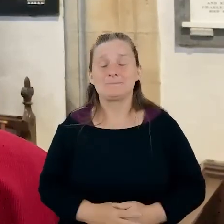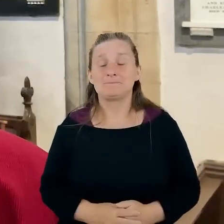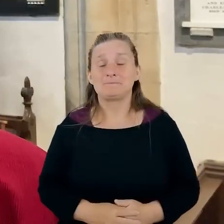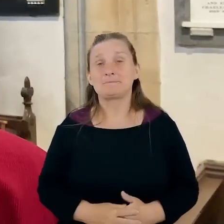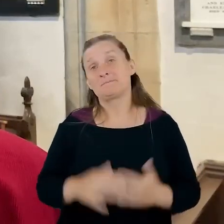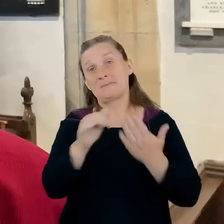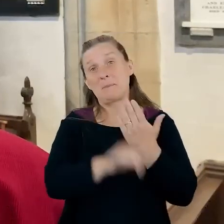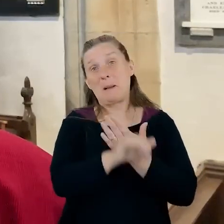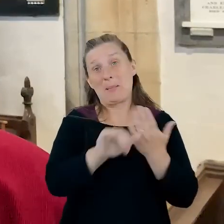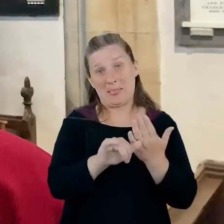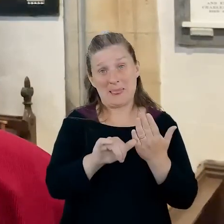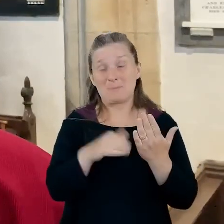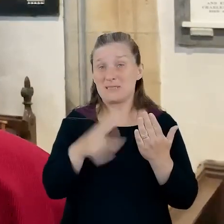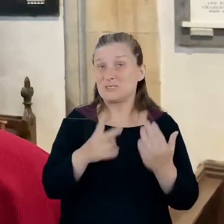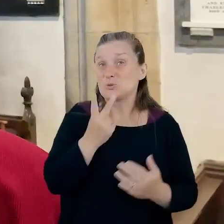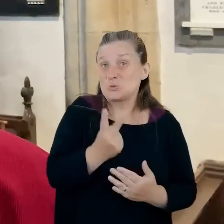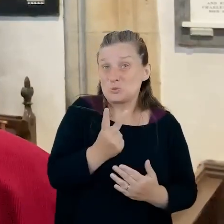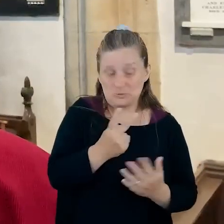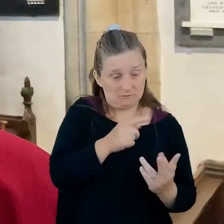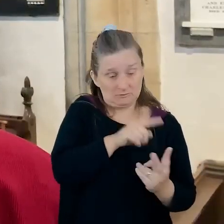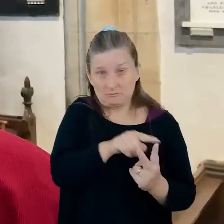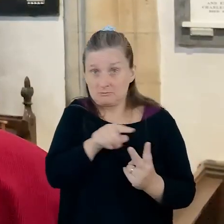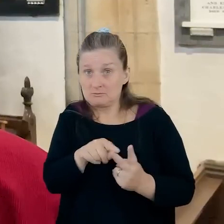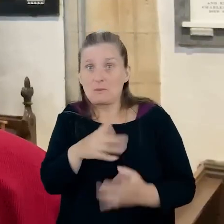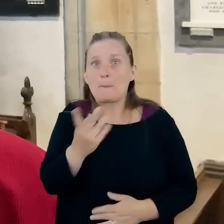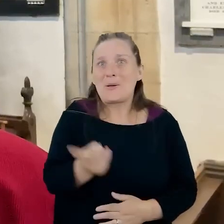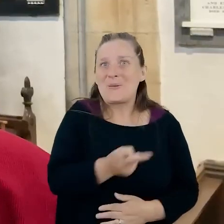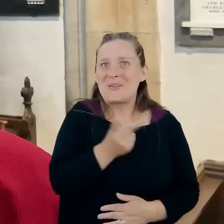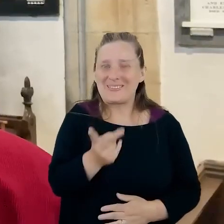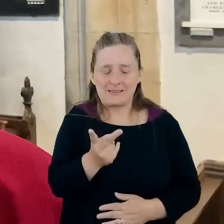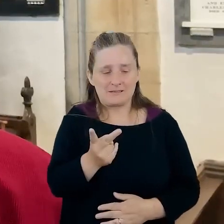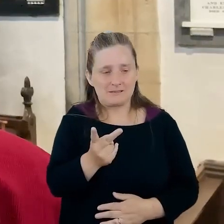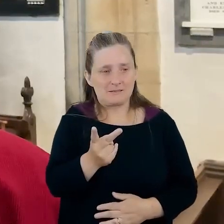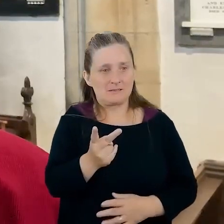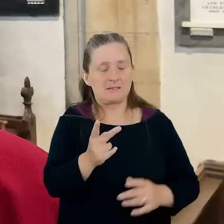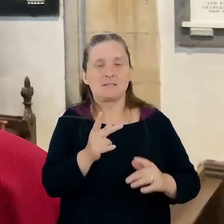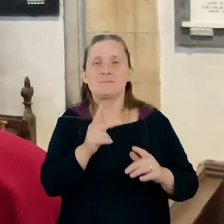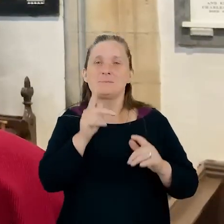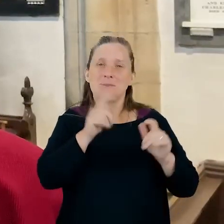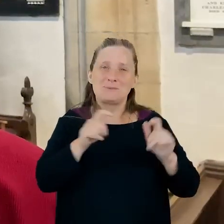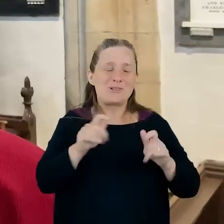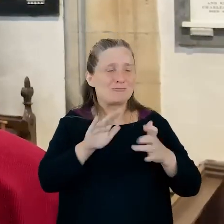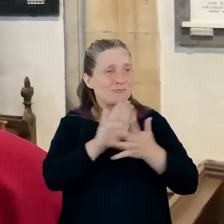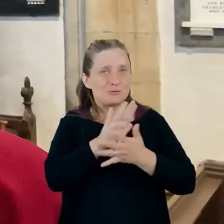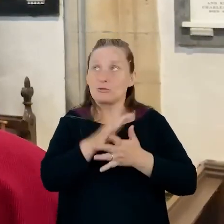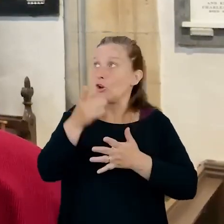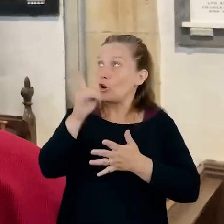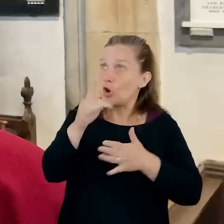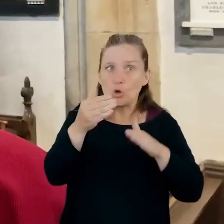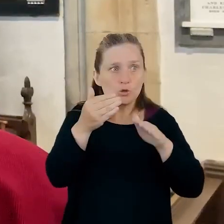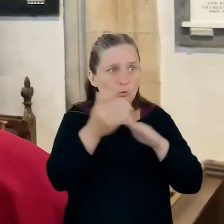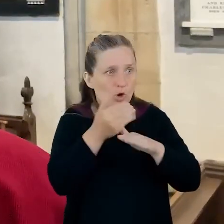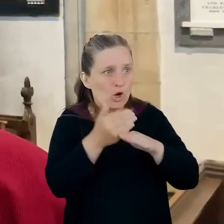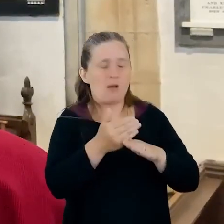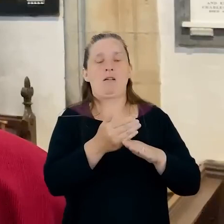The two readings we have today both speak about people who find themselves rejoicing at what God is doing.